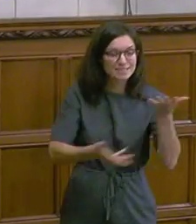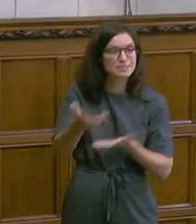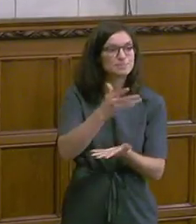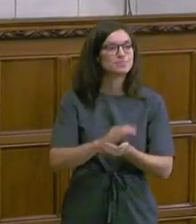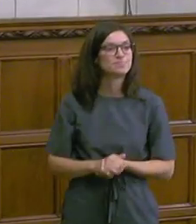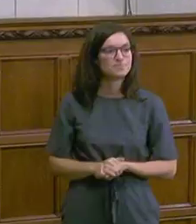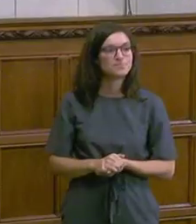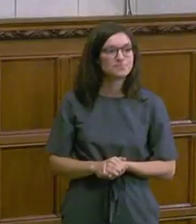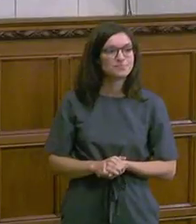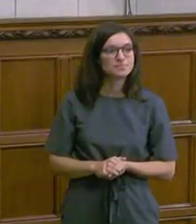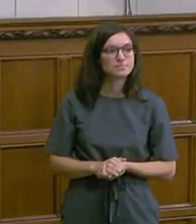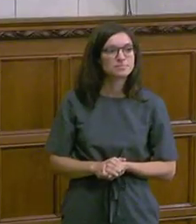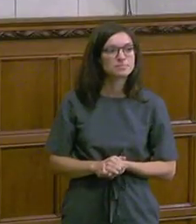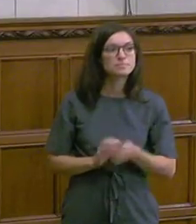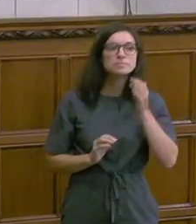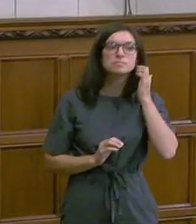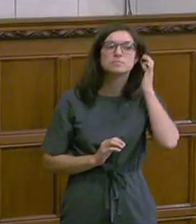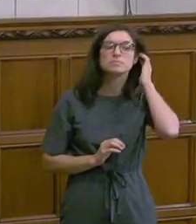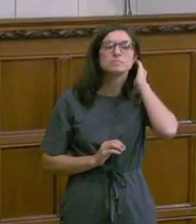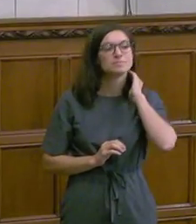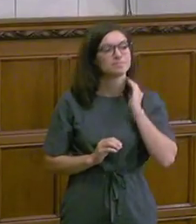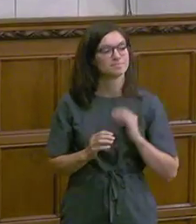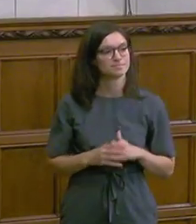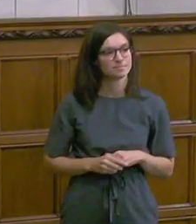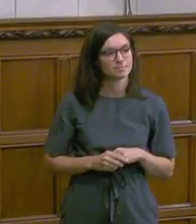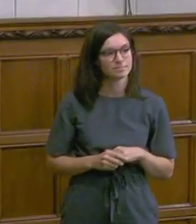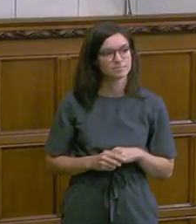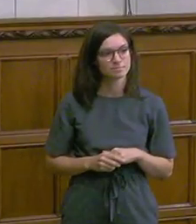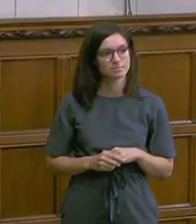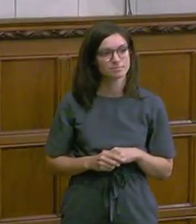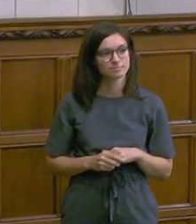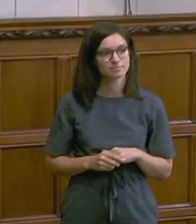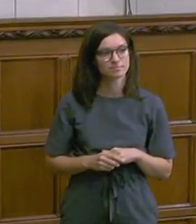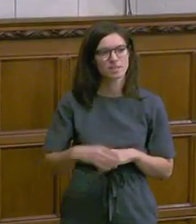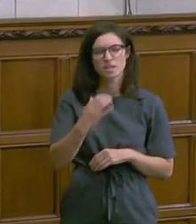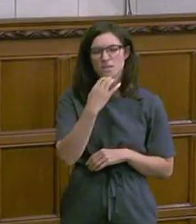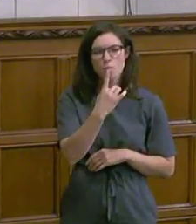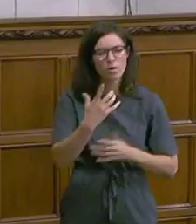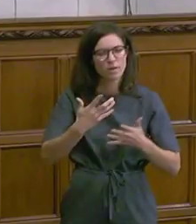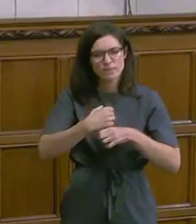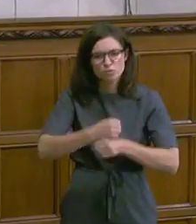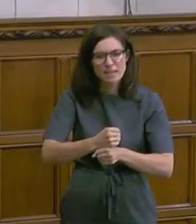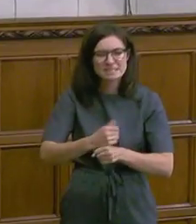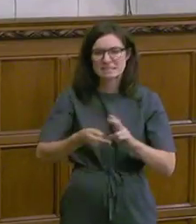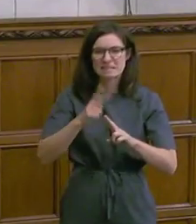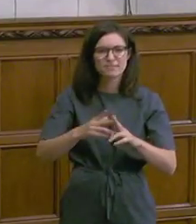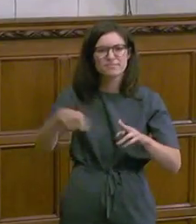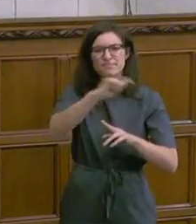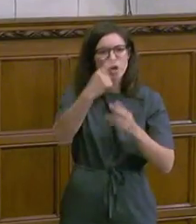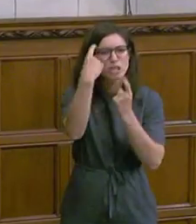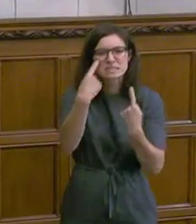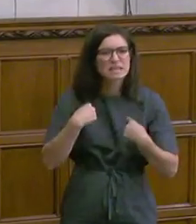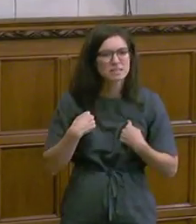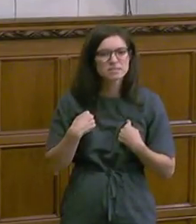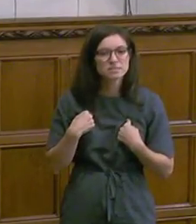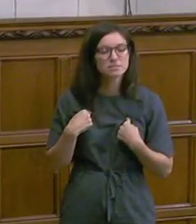brings forward, and likewise, to be fair, so does he to me as well. There is nothing more frustrating than not being understood. There are times, most especially at the